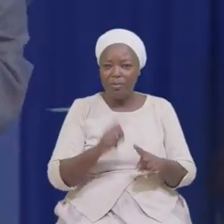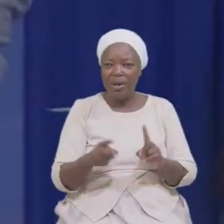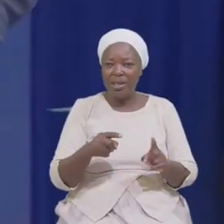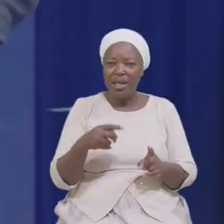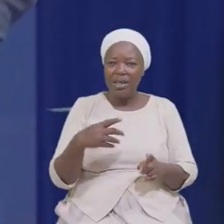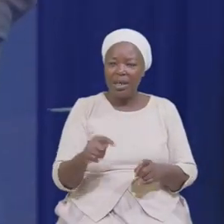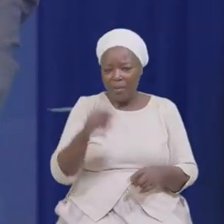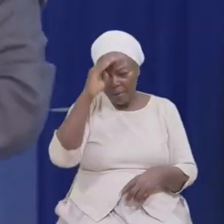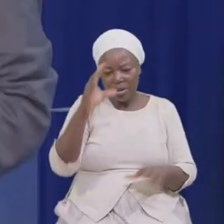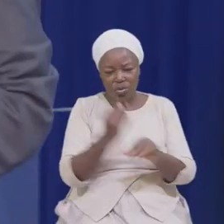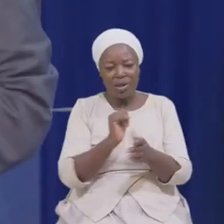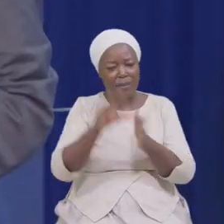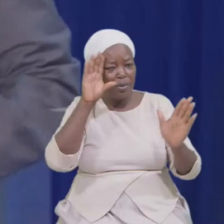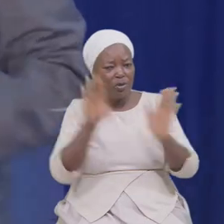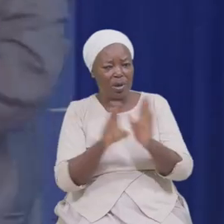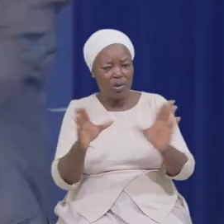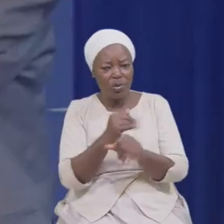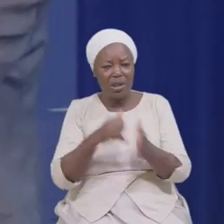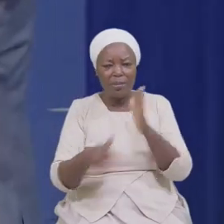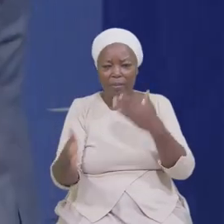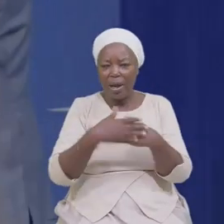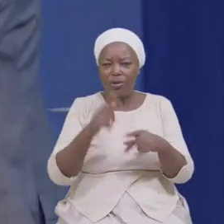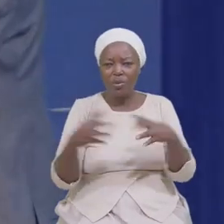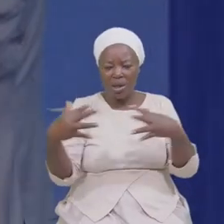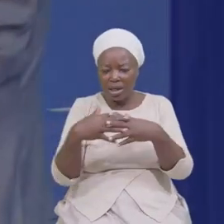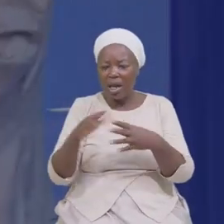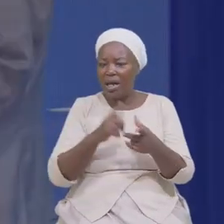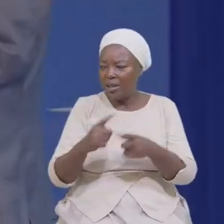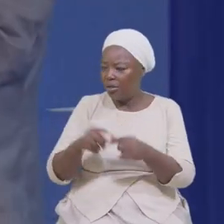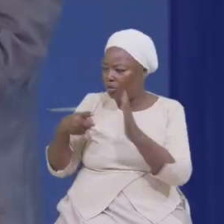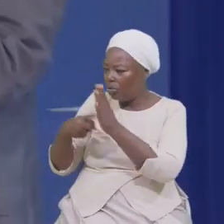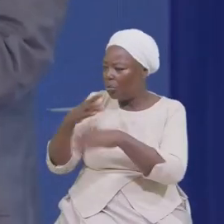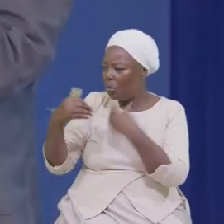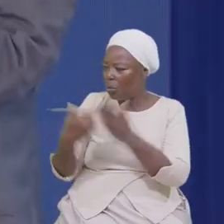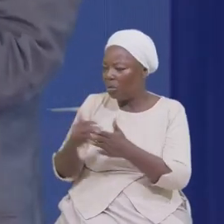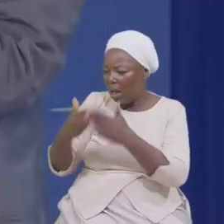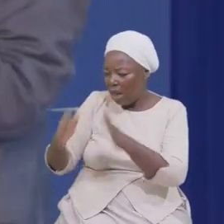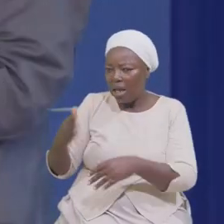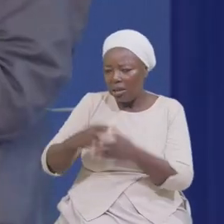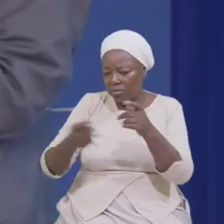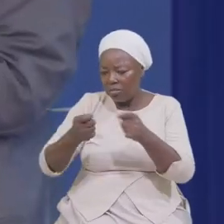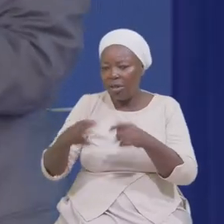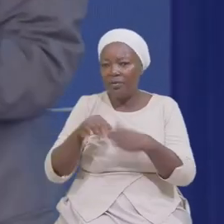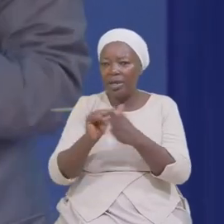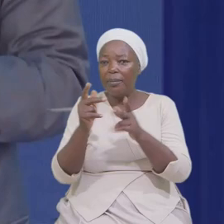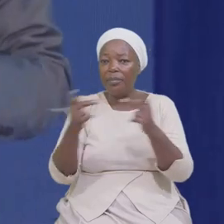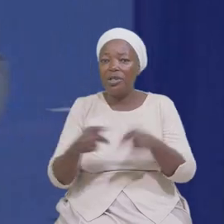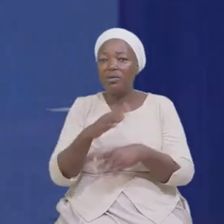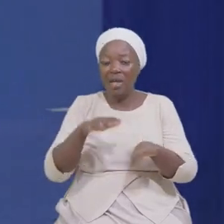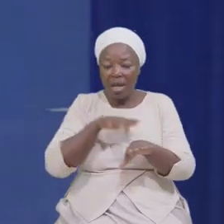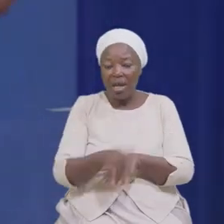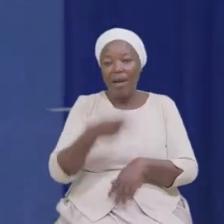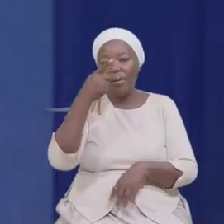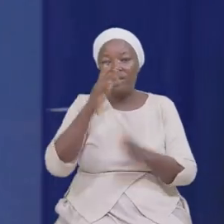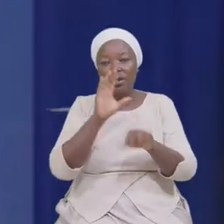pictures and took it back to England. And he showed the board of trustees of Elim Pentecostal Church. And they said,